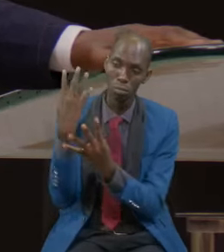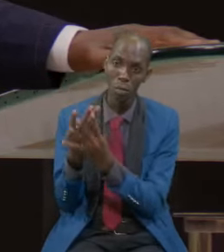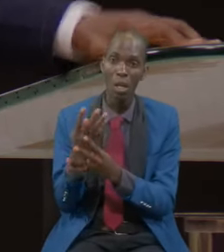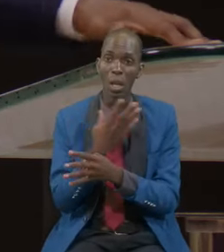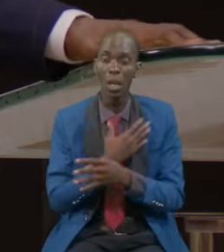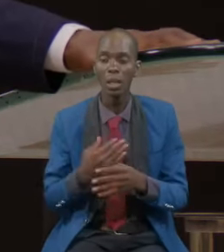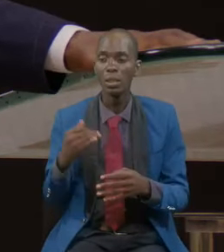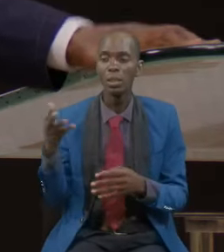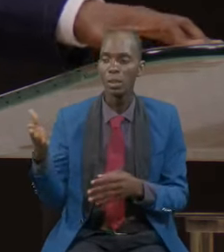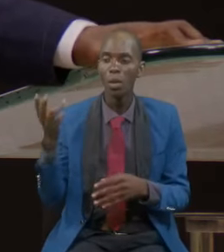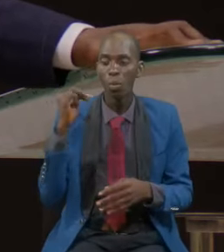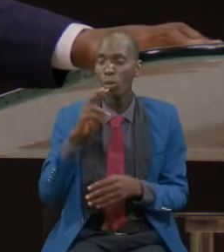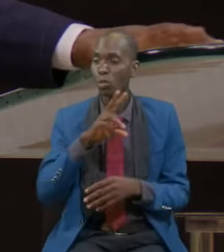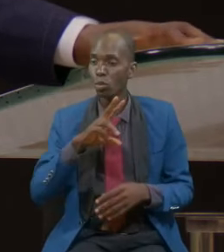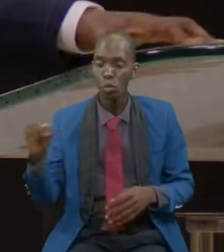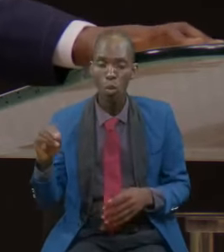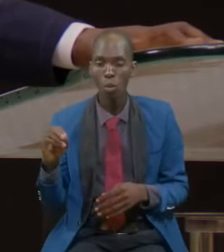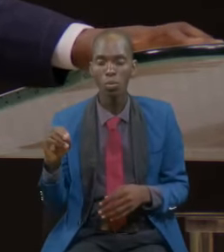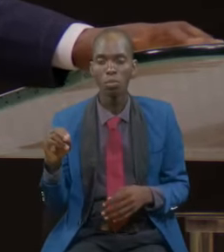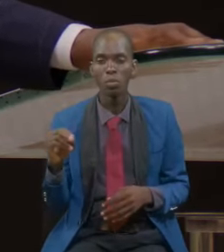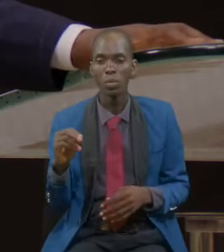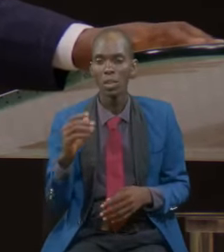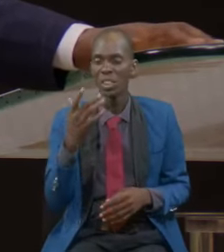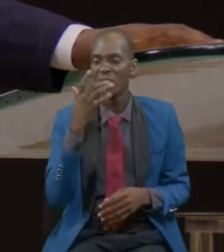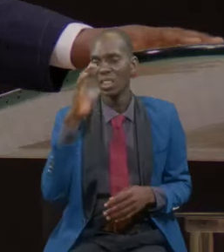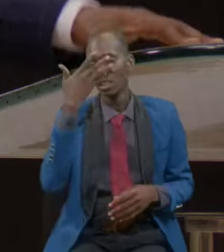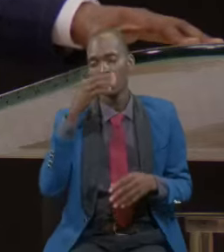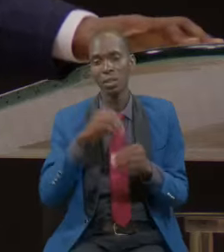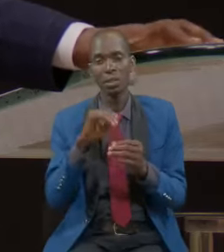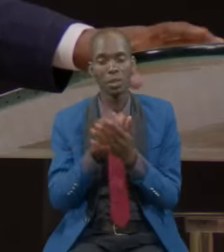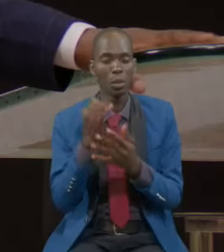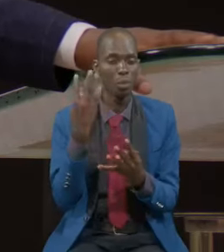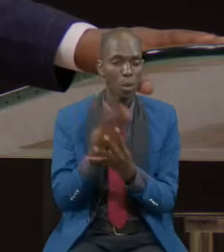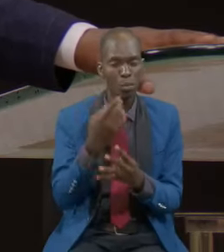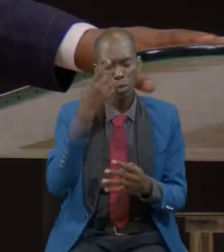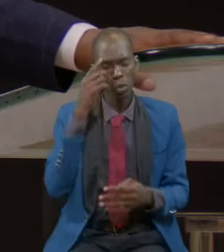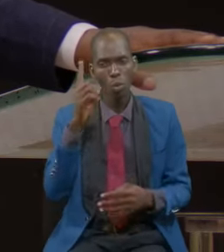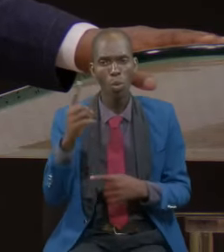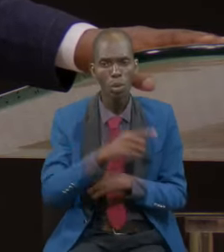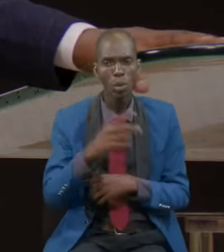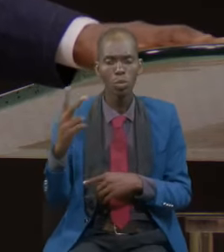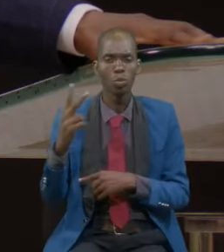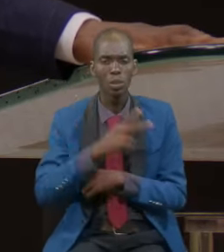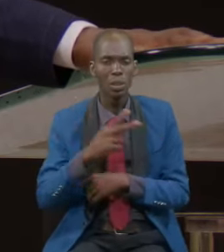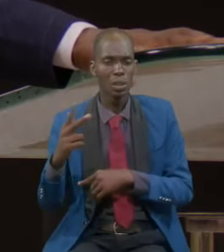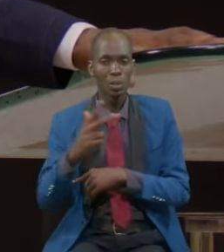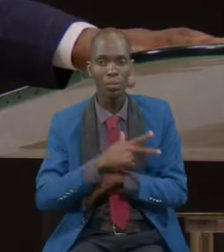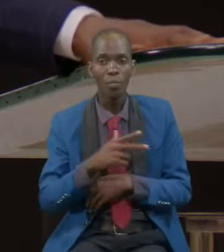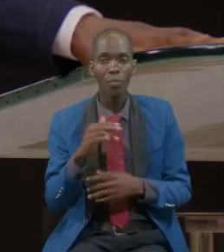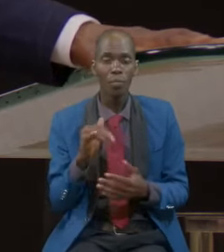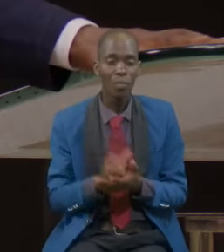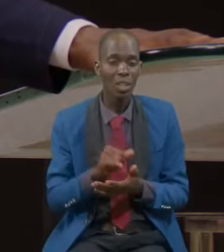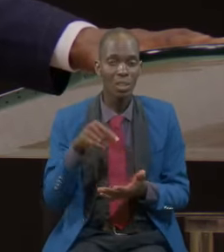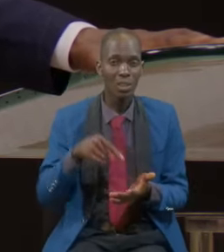did that, so that for 1 year, for 2 years, for 3 years, would you believe he